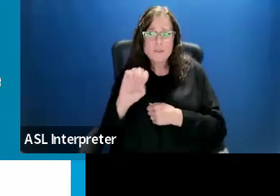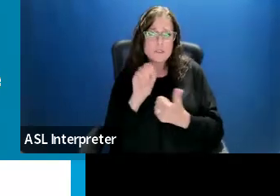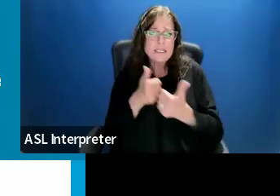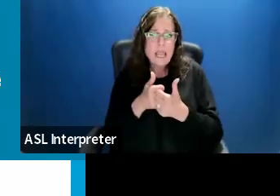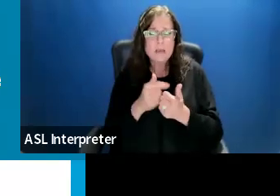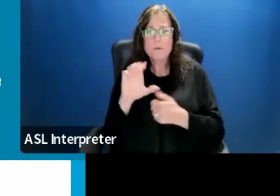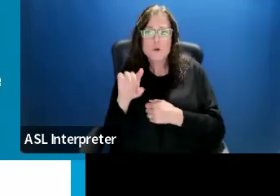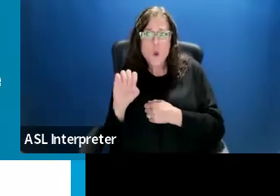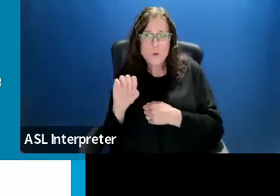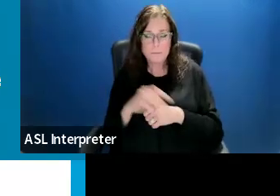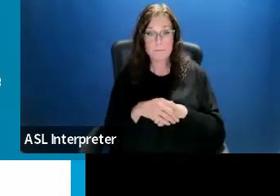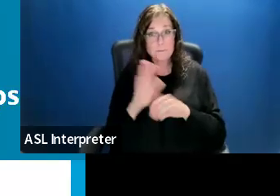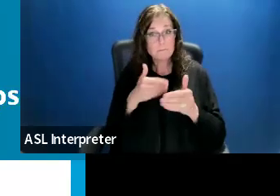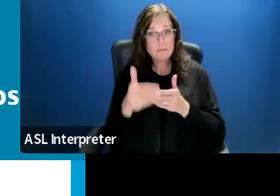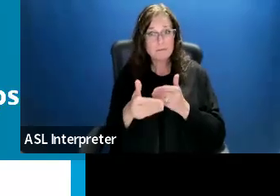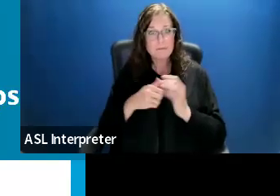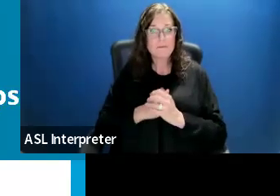and codes. Next.